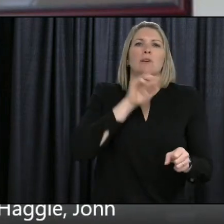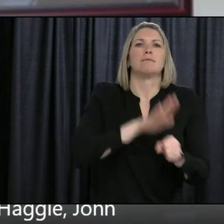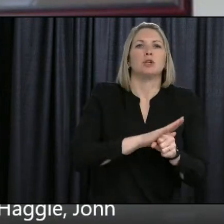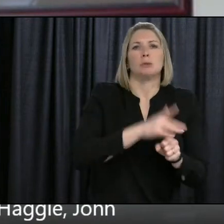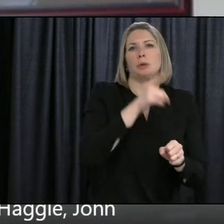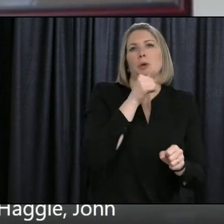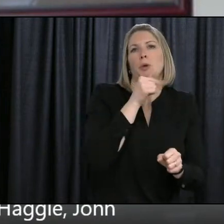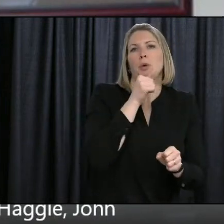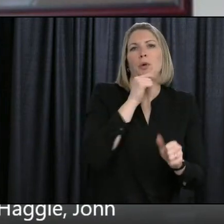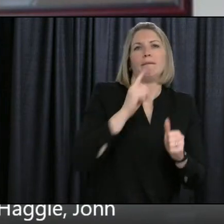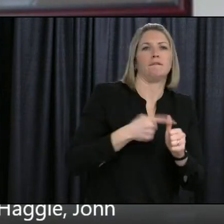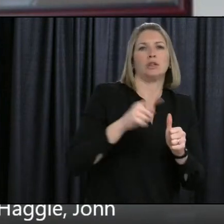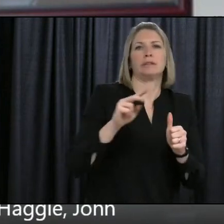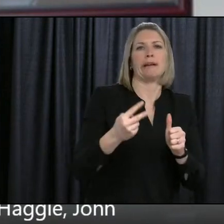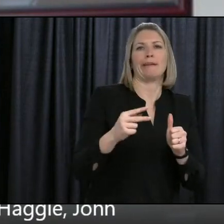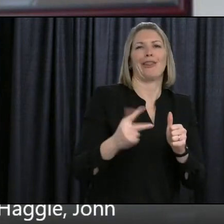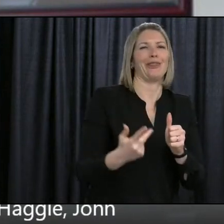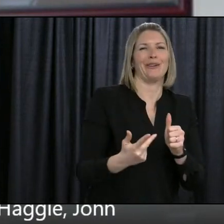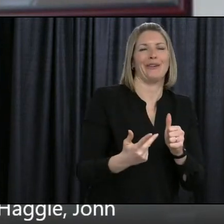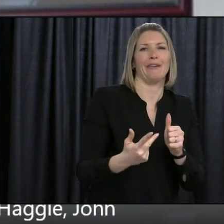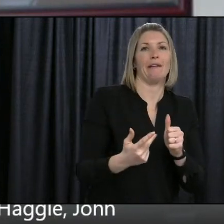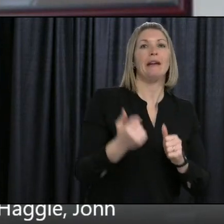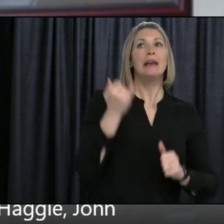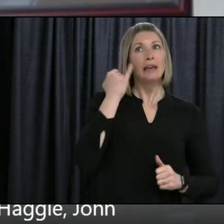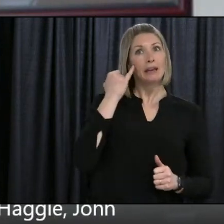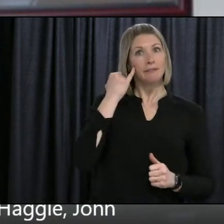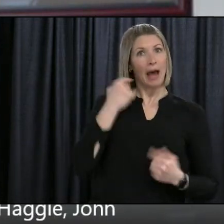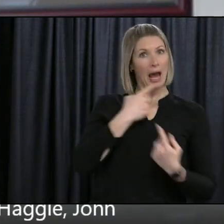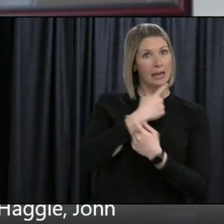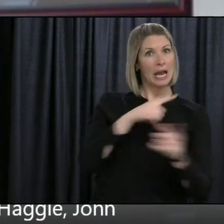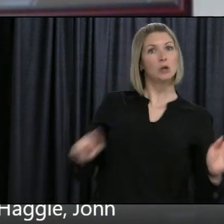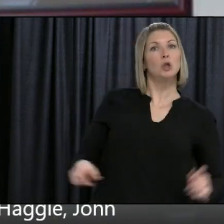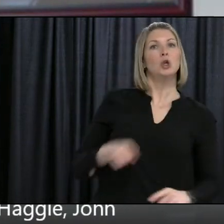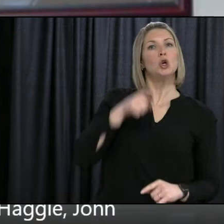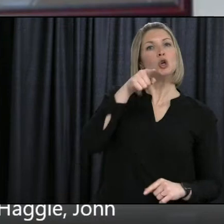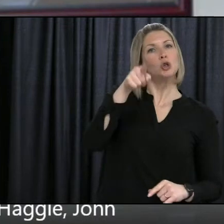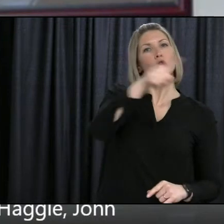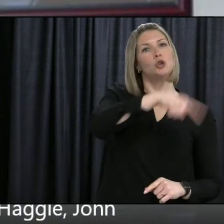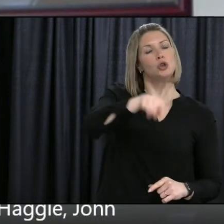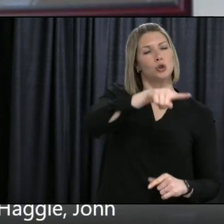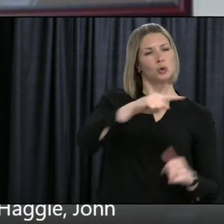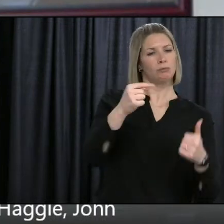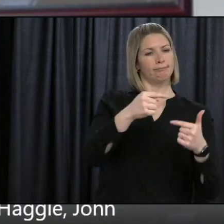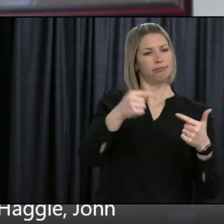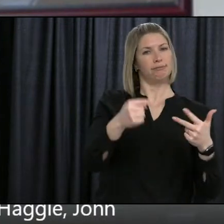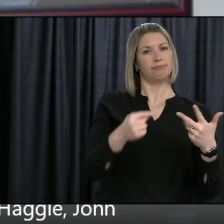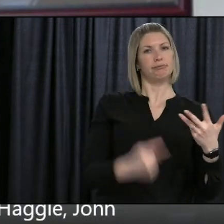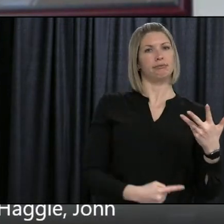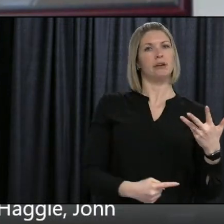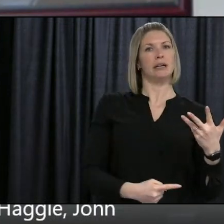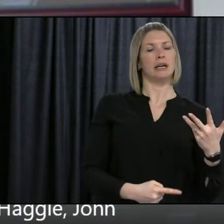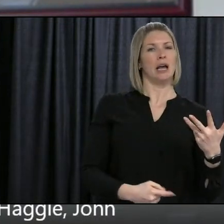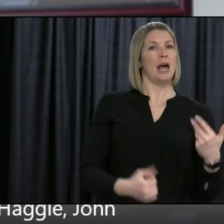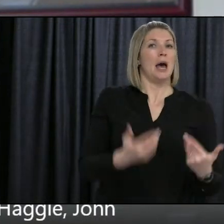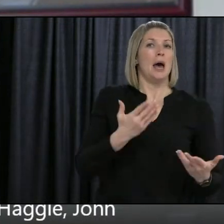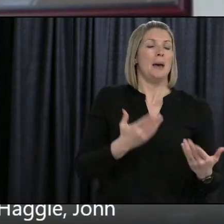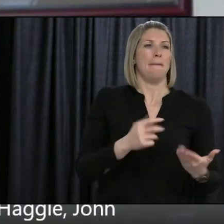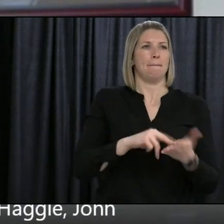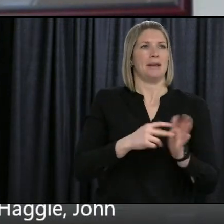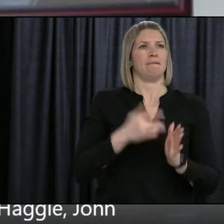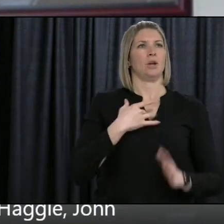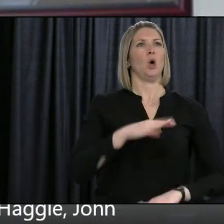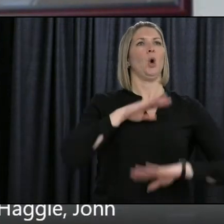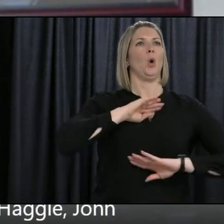it today in the hopes of settling down and reassuring people, the only thing I could guarantee is the date I gave you would be wrong.